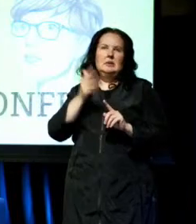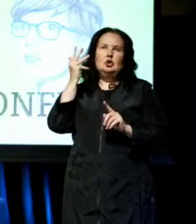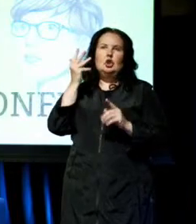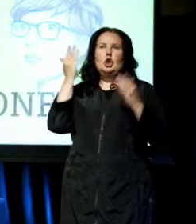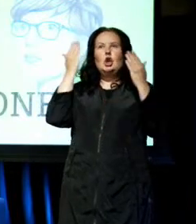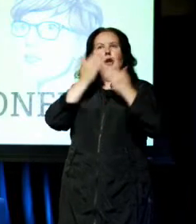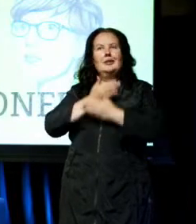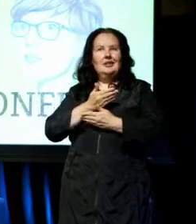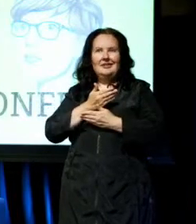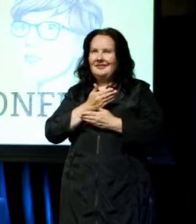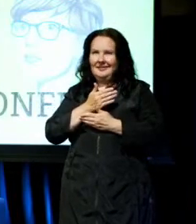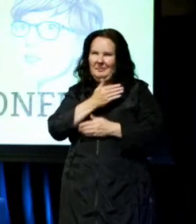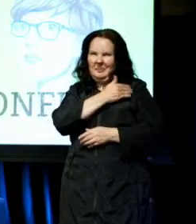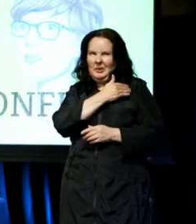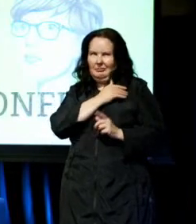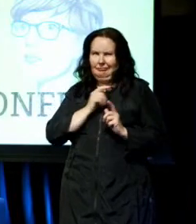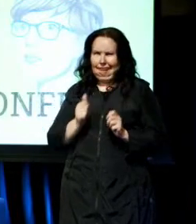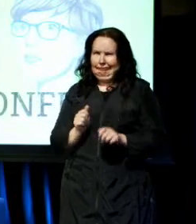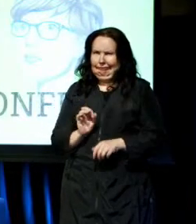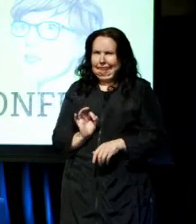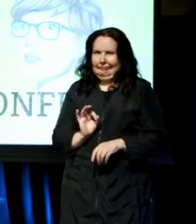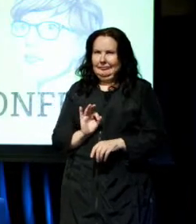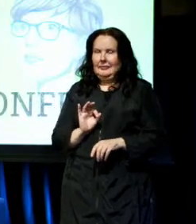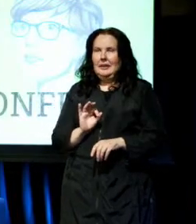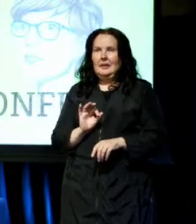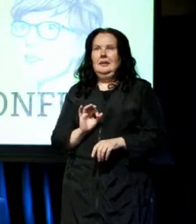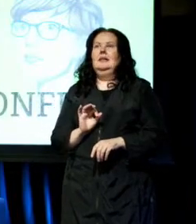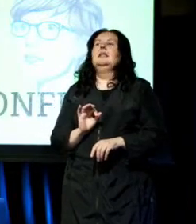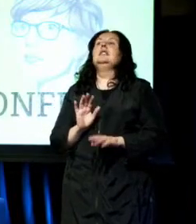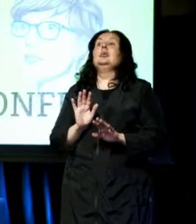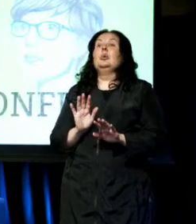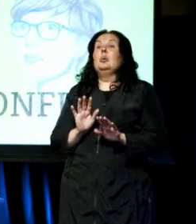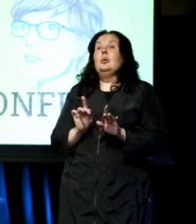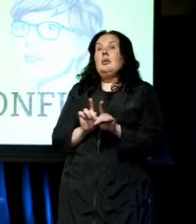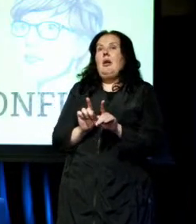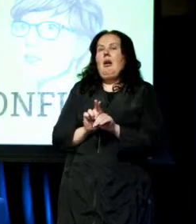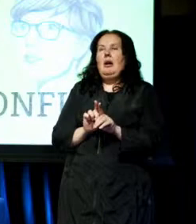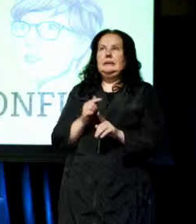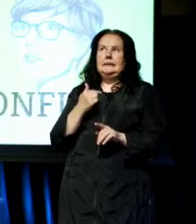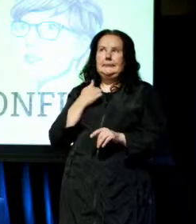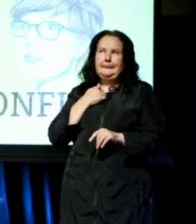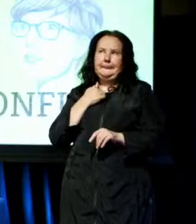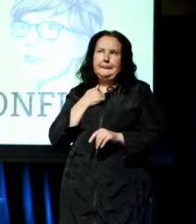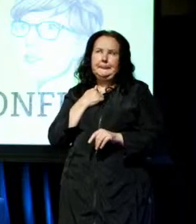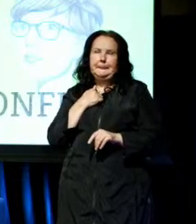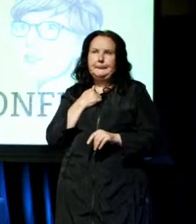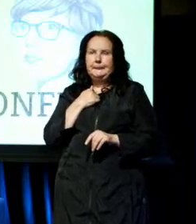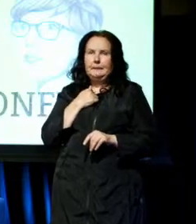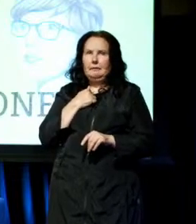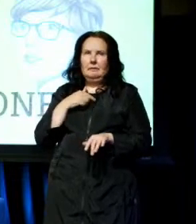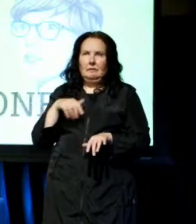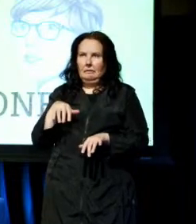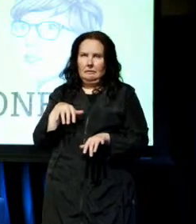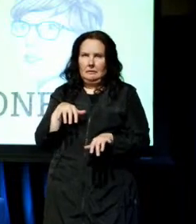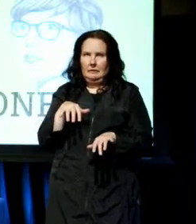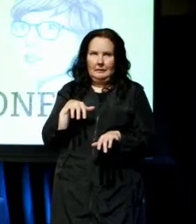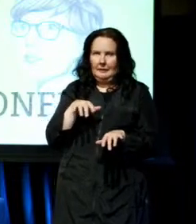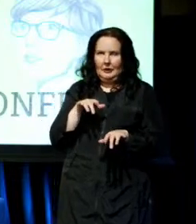night, unfortunately. But in the mornings, it's like I'm walking dead.